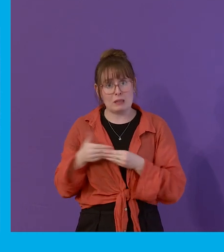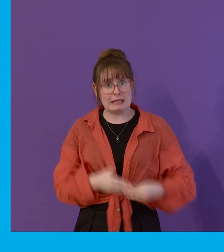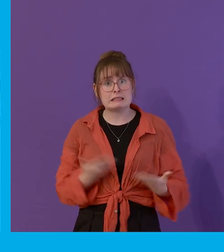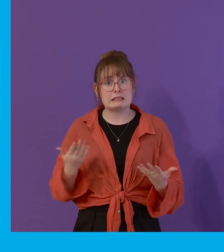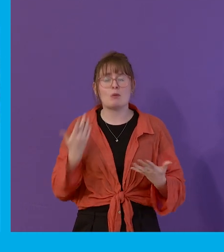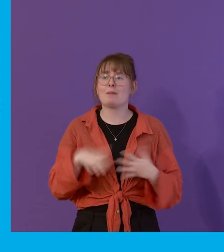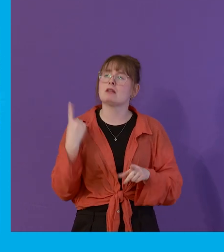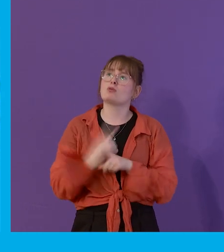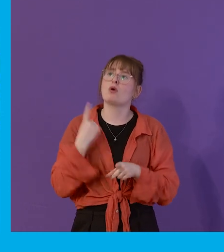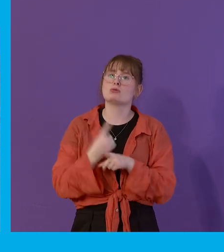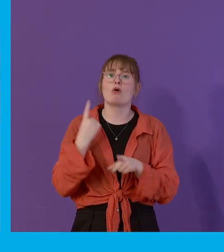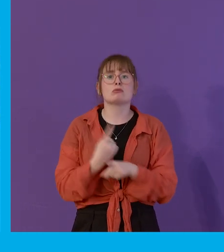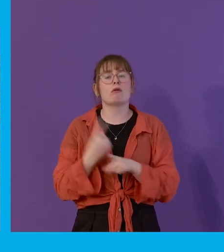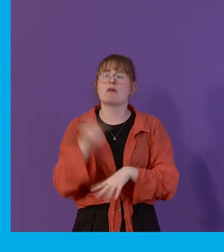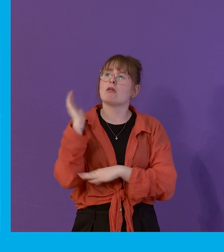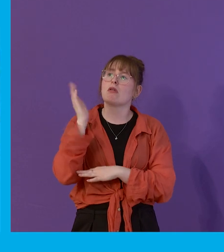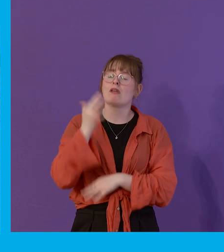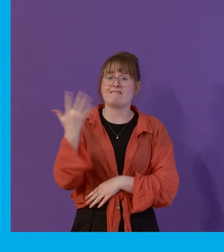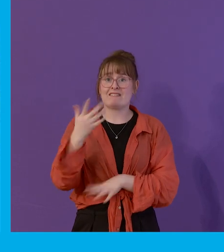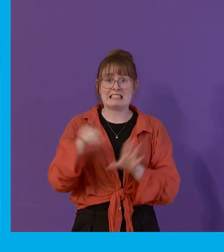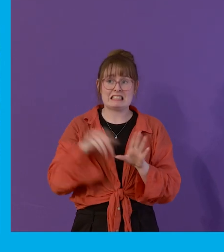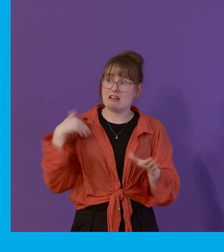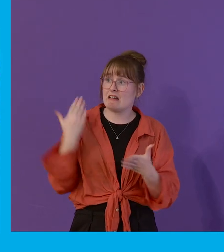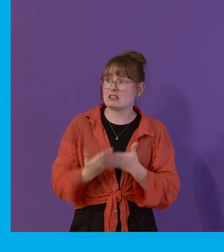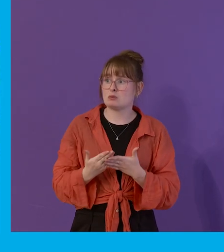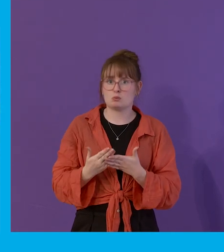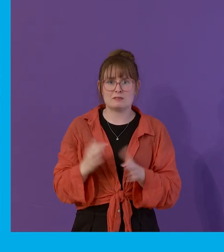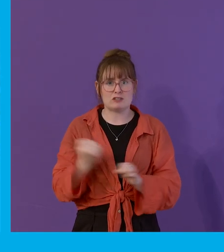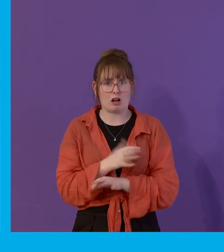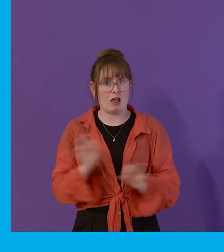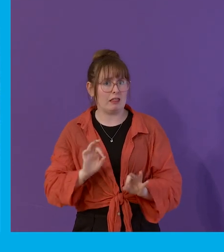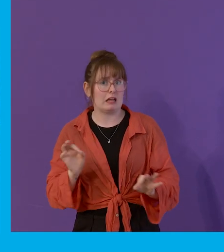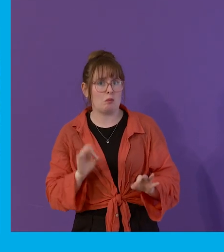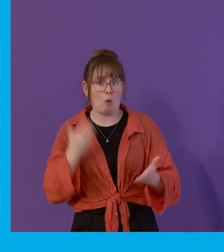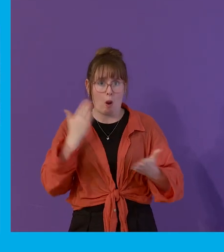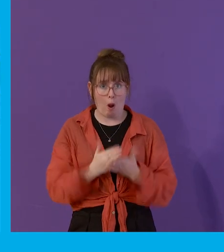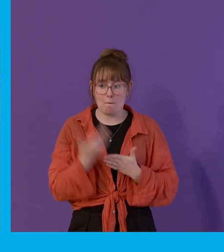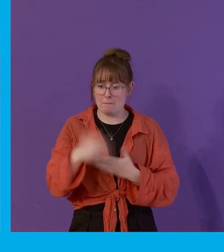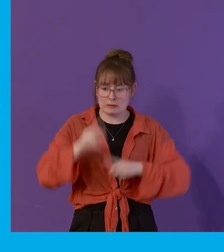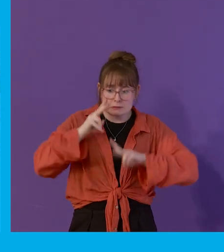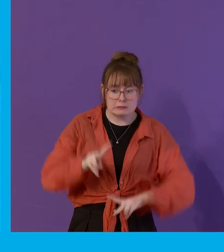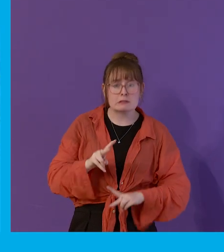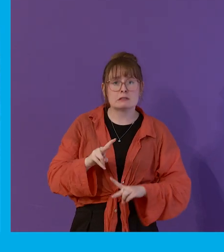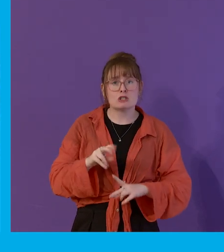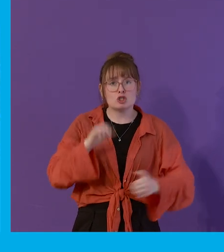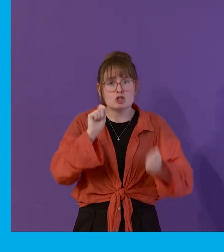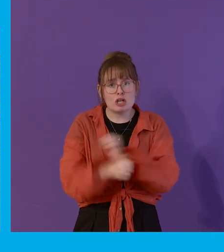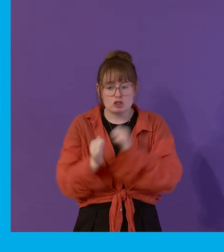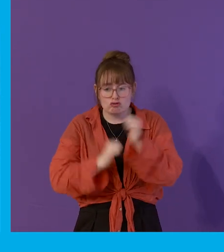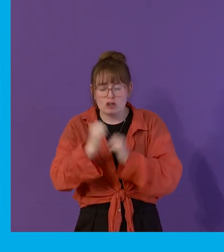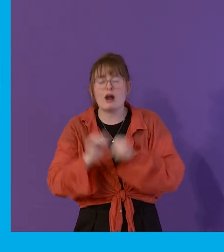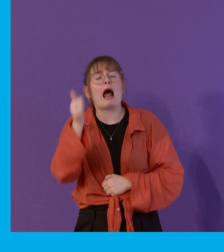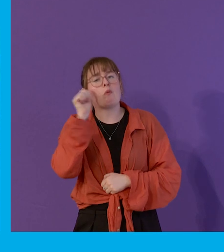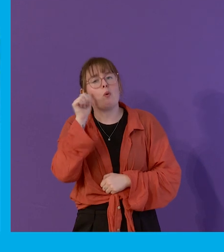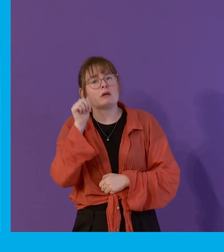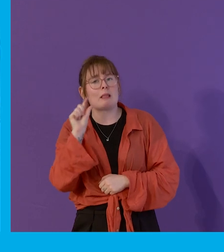for, as I say, almost 15 years, 13 years, and we've not acted on. We've not meaningfully looked at restructuring, which I know is a controversial thing